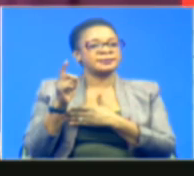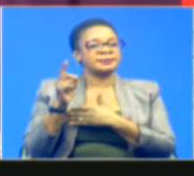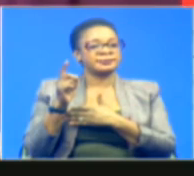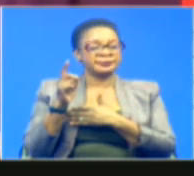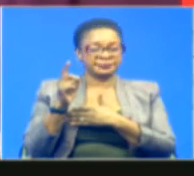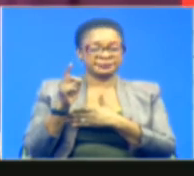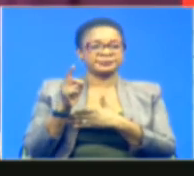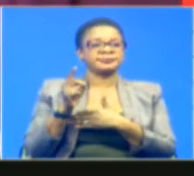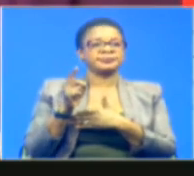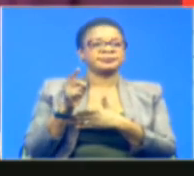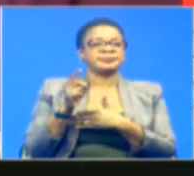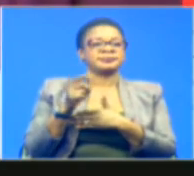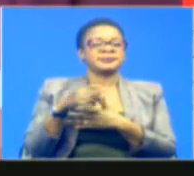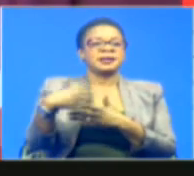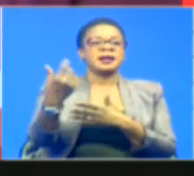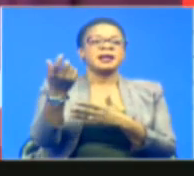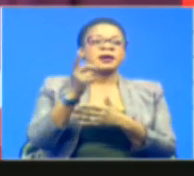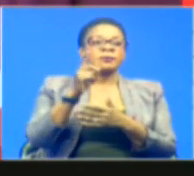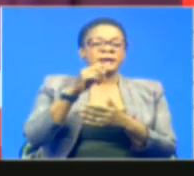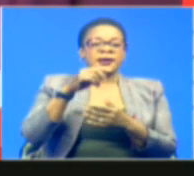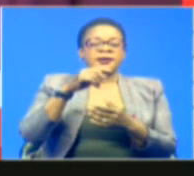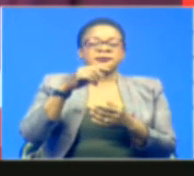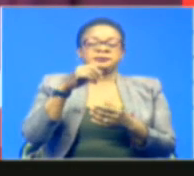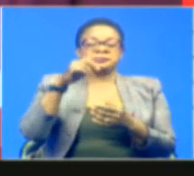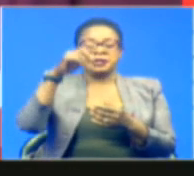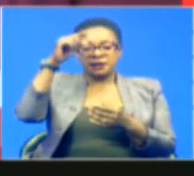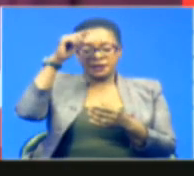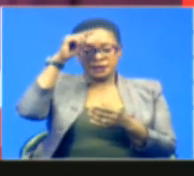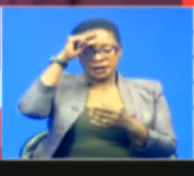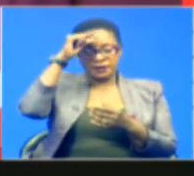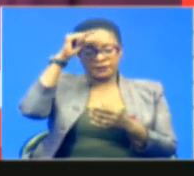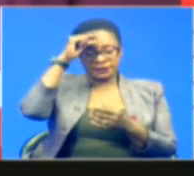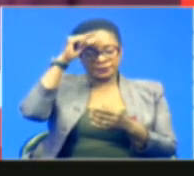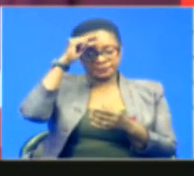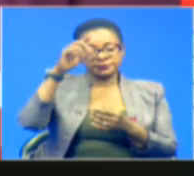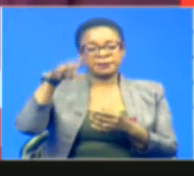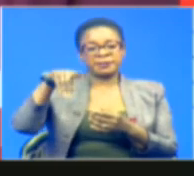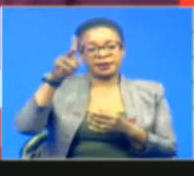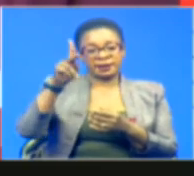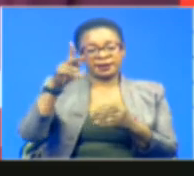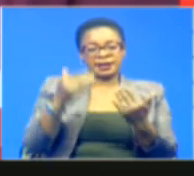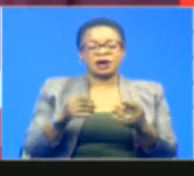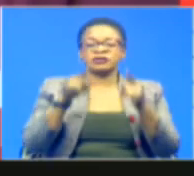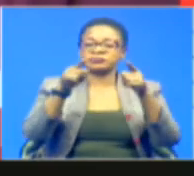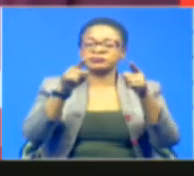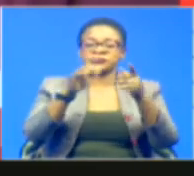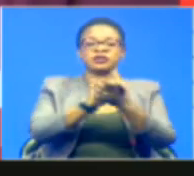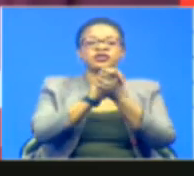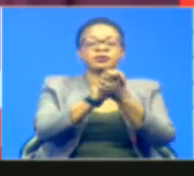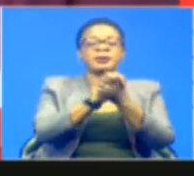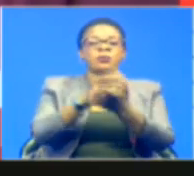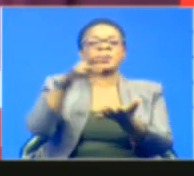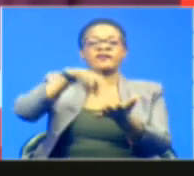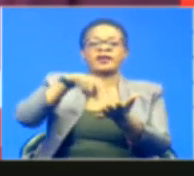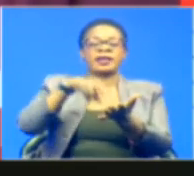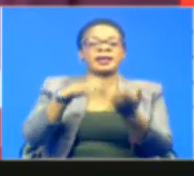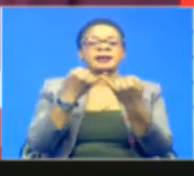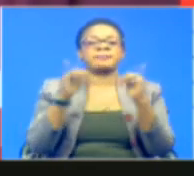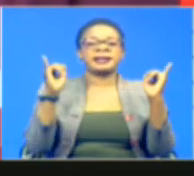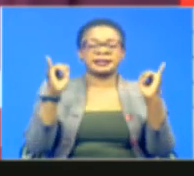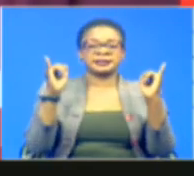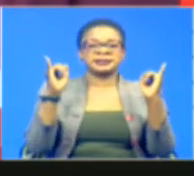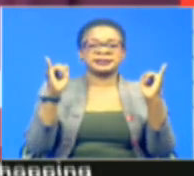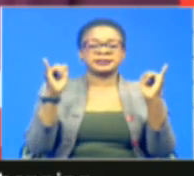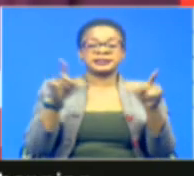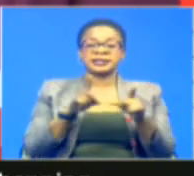And Nairobi gubernatorial aspirant Peter Kenneth has quit the Jubilee party and will be vying on an independent ticket.